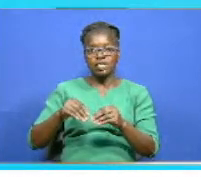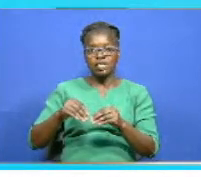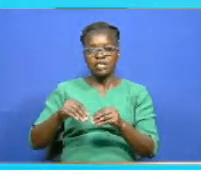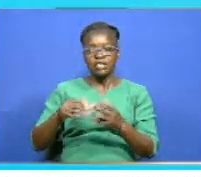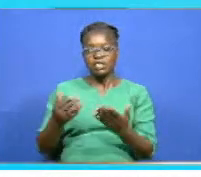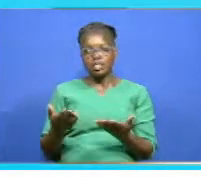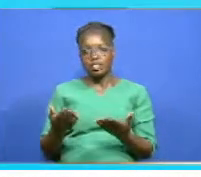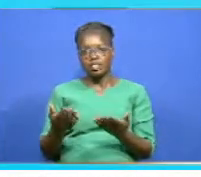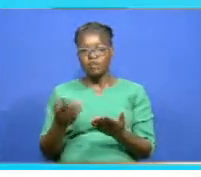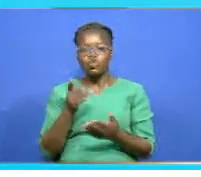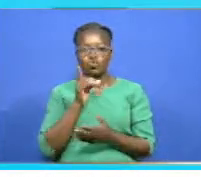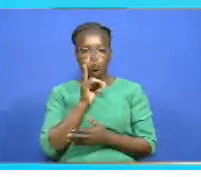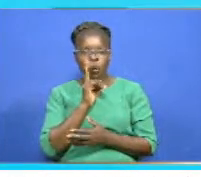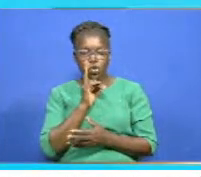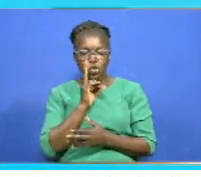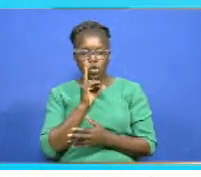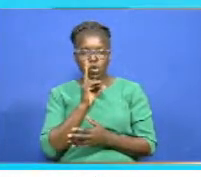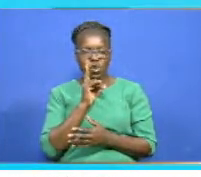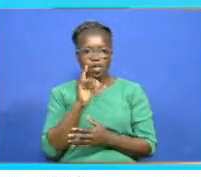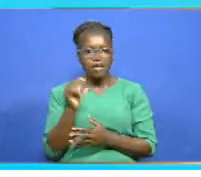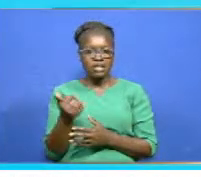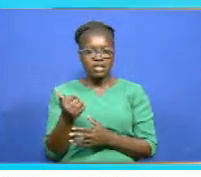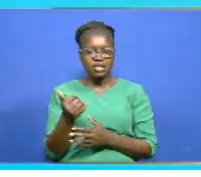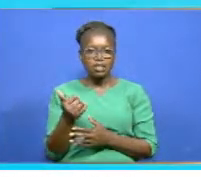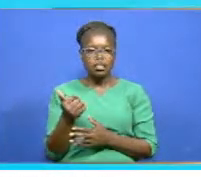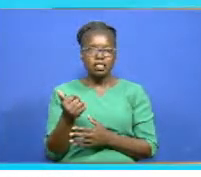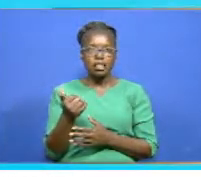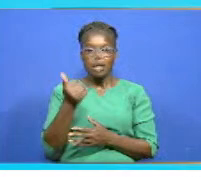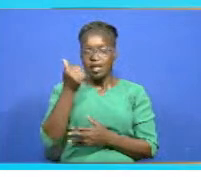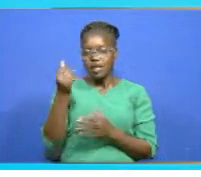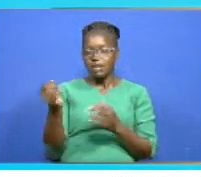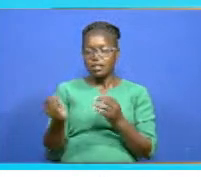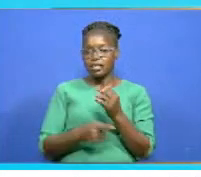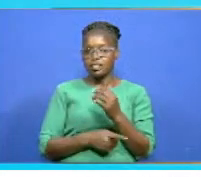are slated for tomorrow. There's another one slated for March